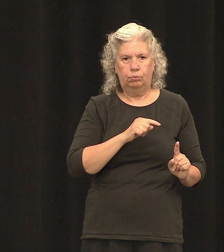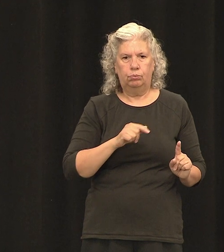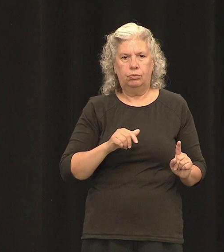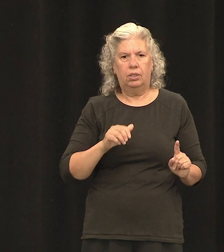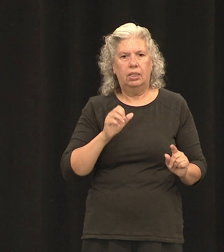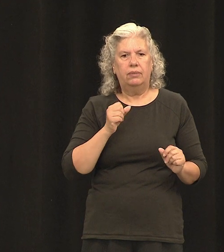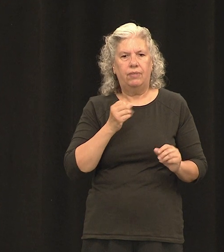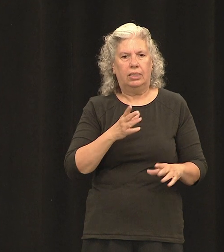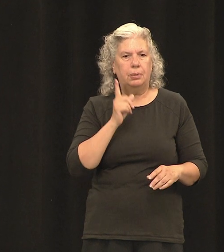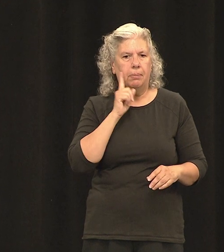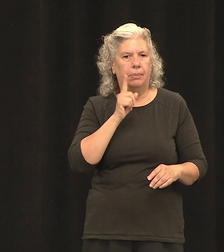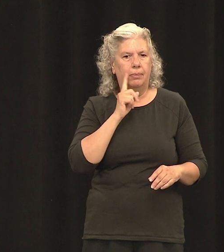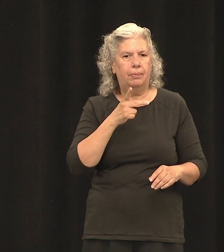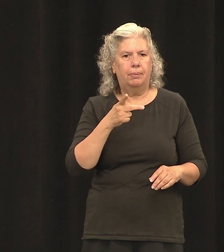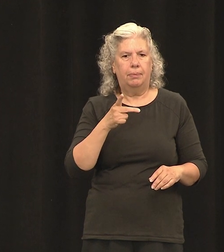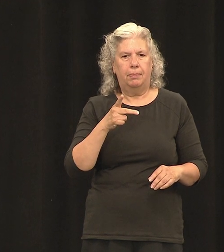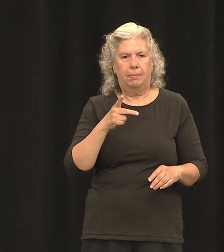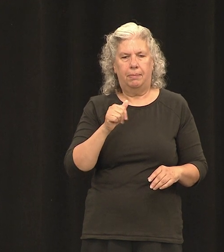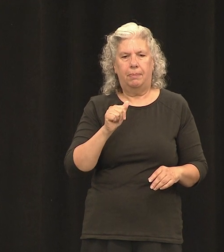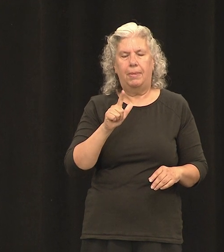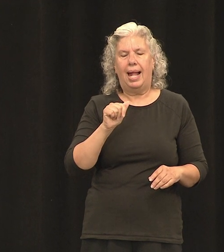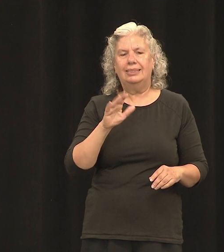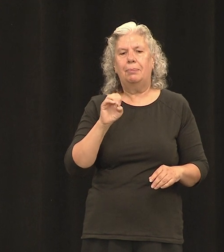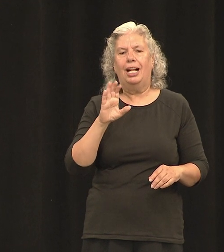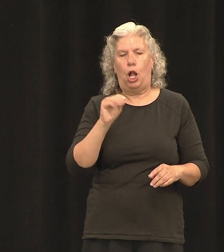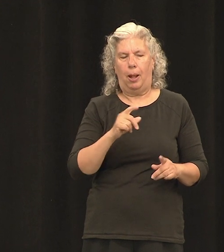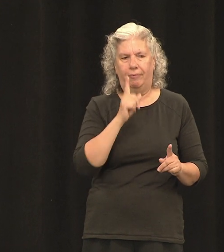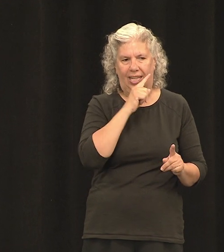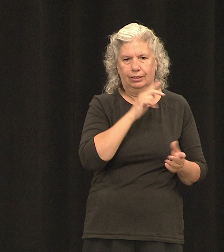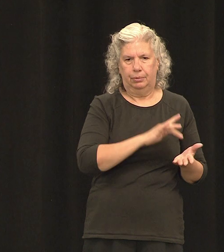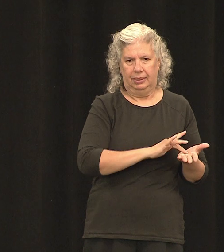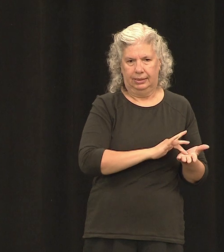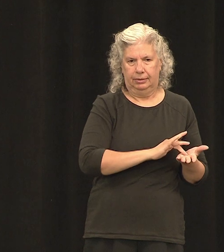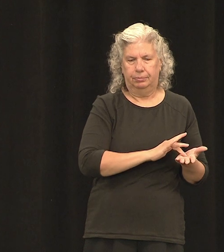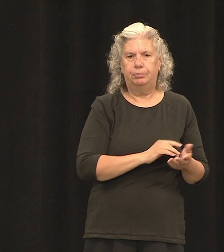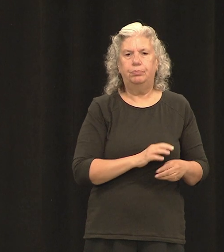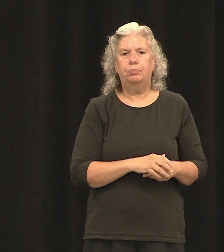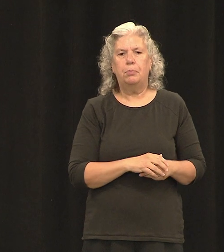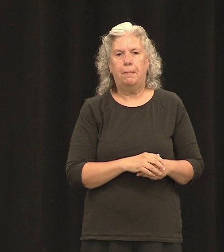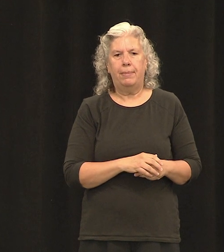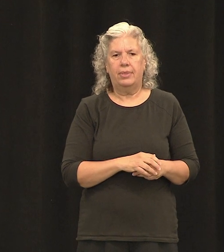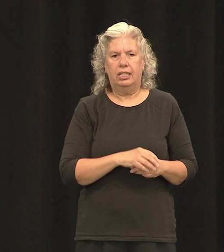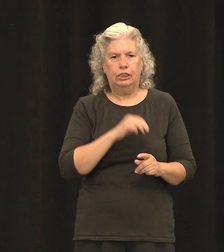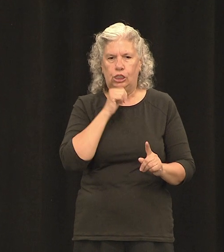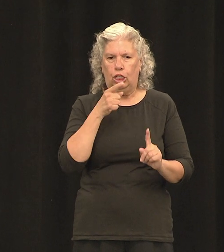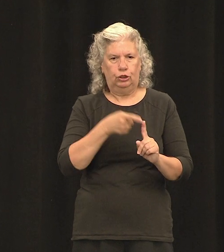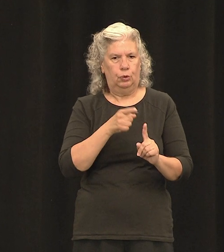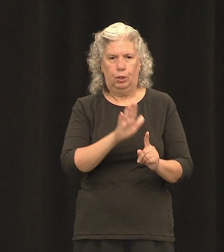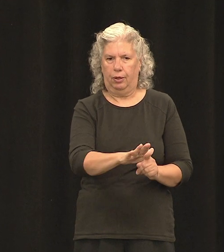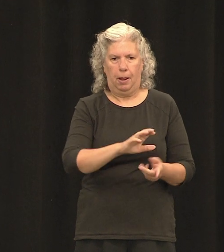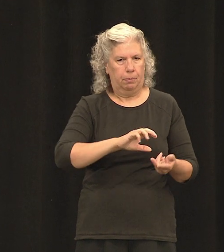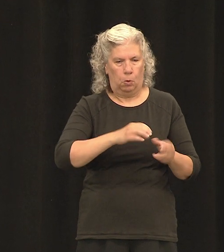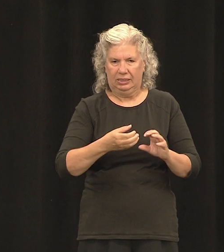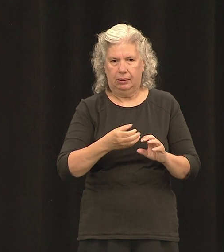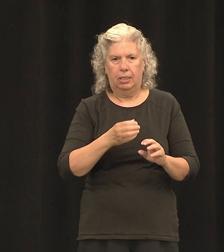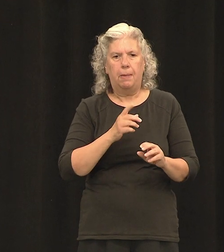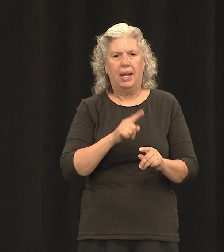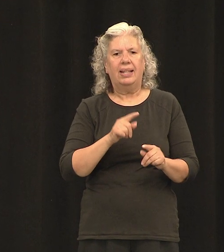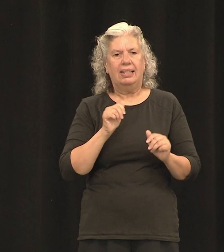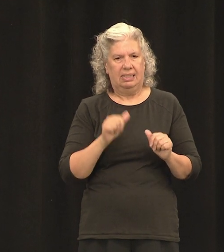an antisense oligonucleotide that's not targeted to the mutation, and he continues to